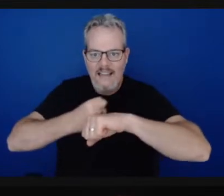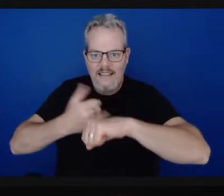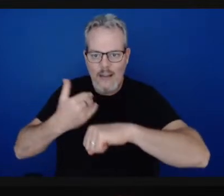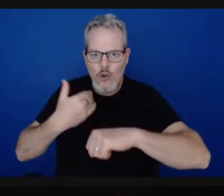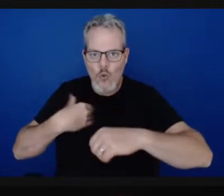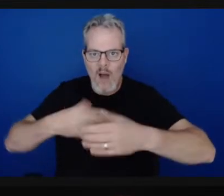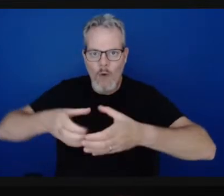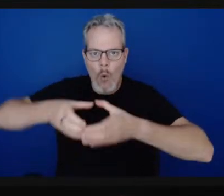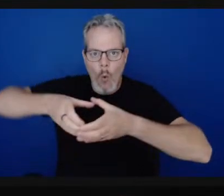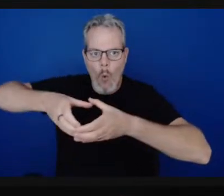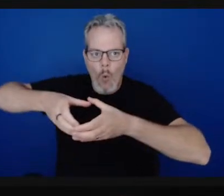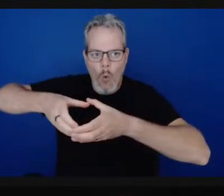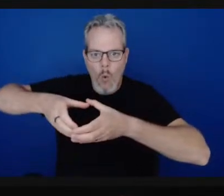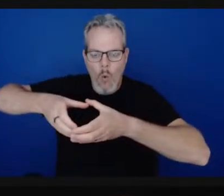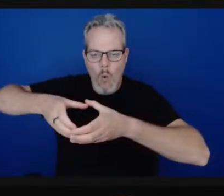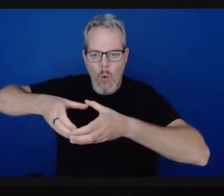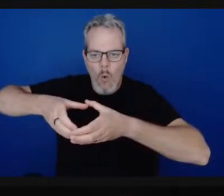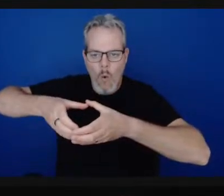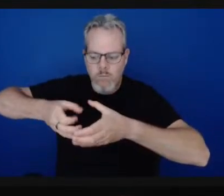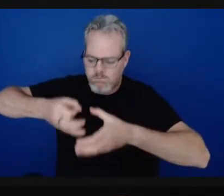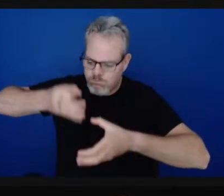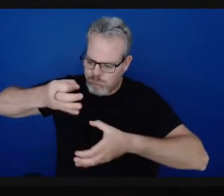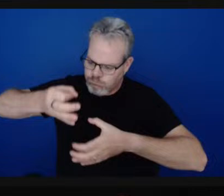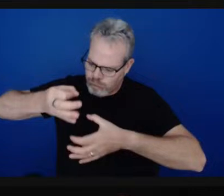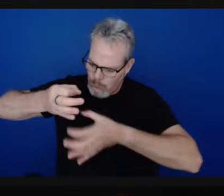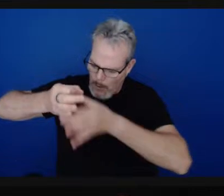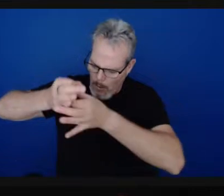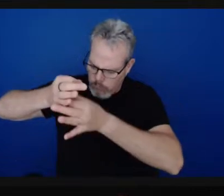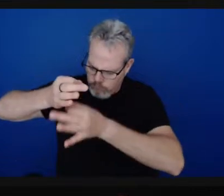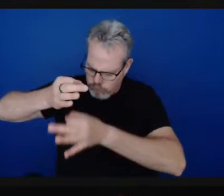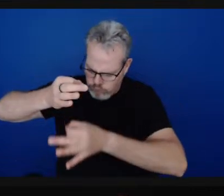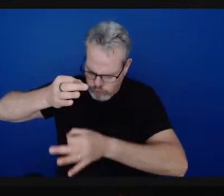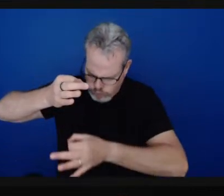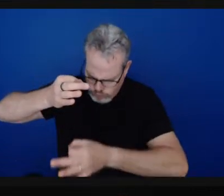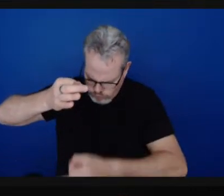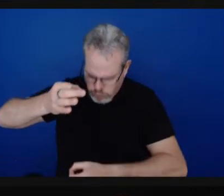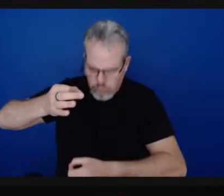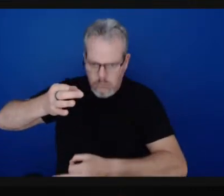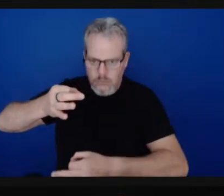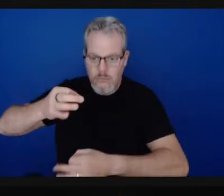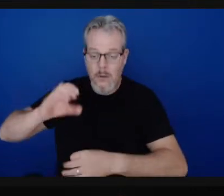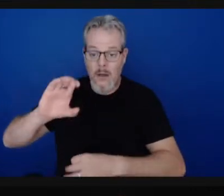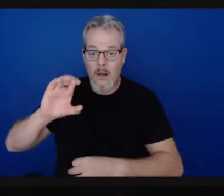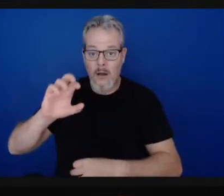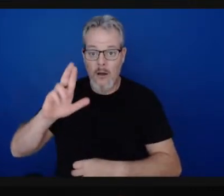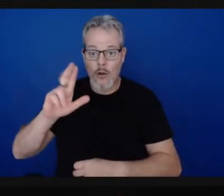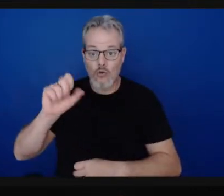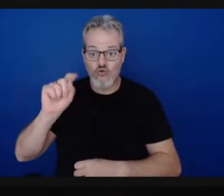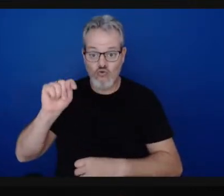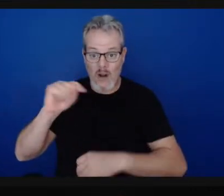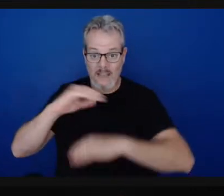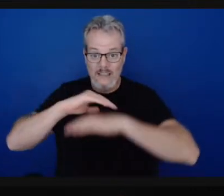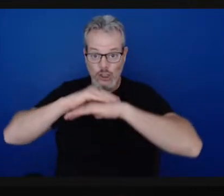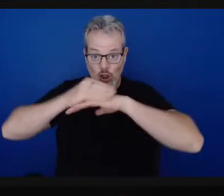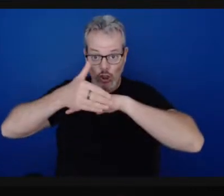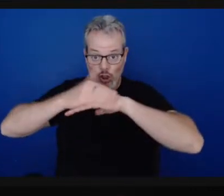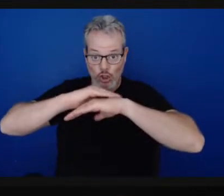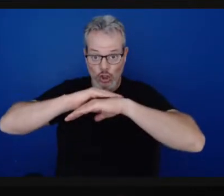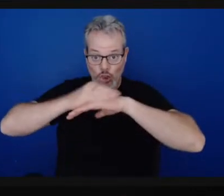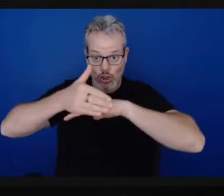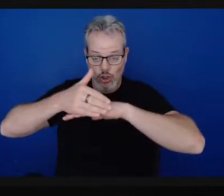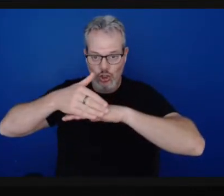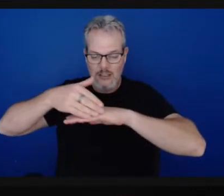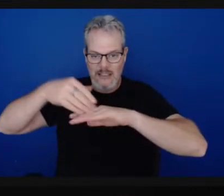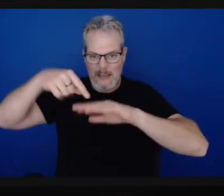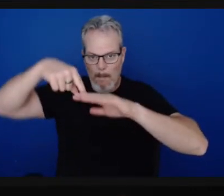hole. The crust, the ocean crust, is getting pierced by the